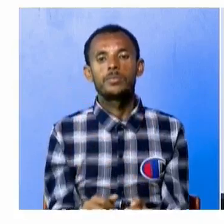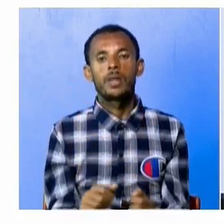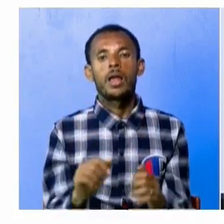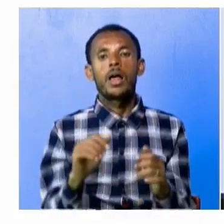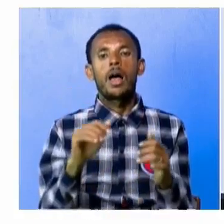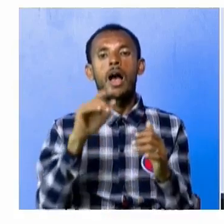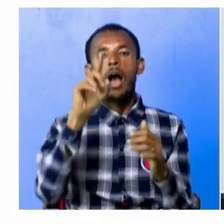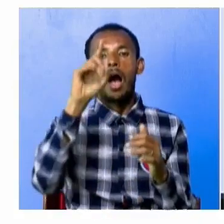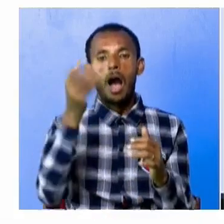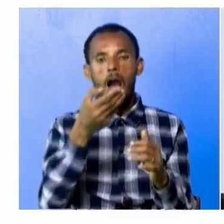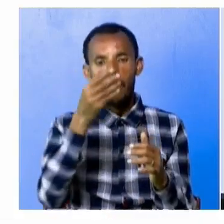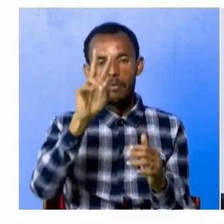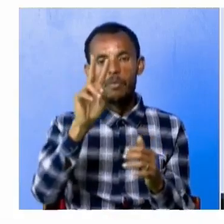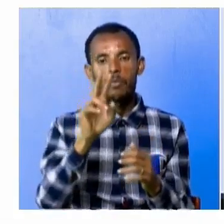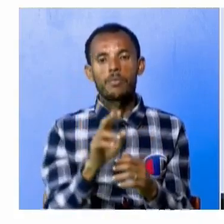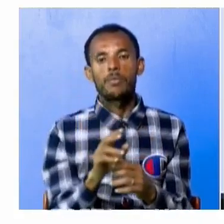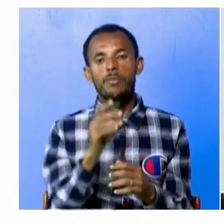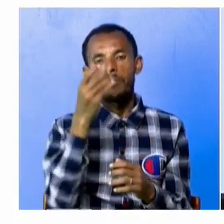half